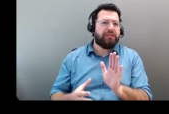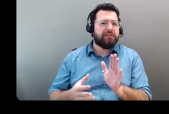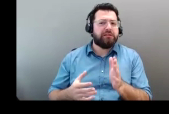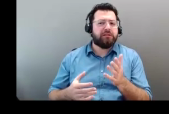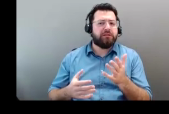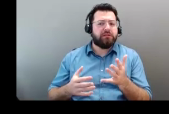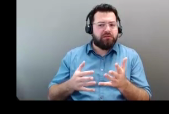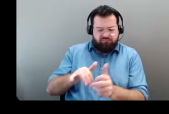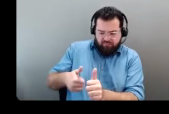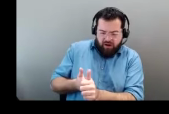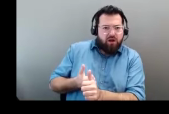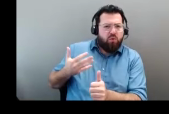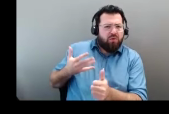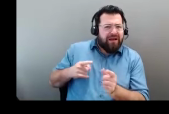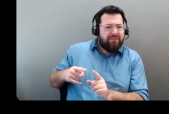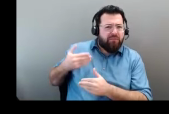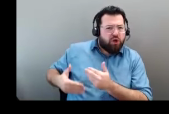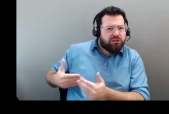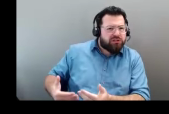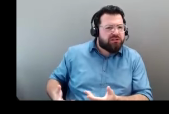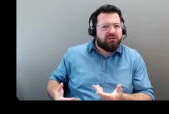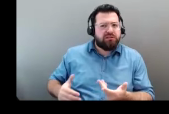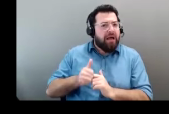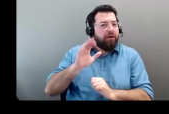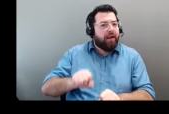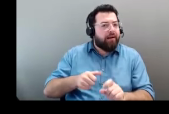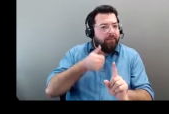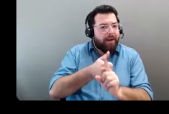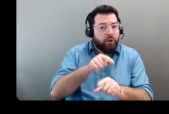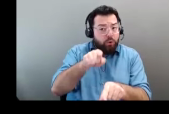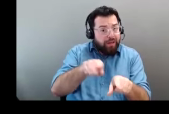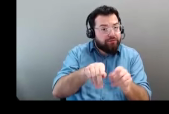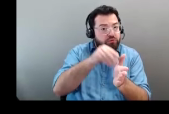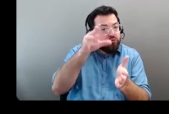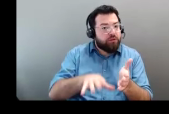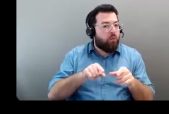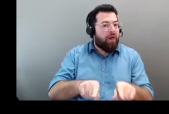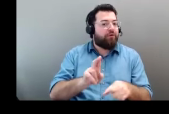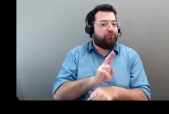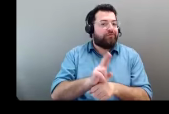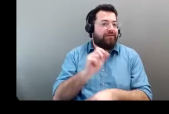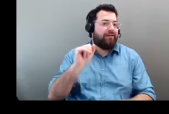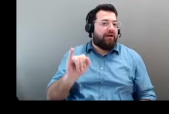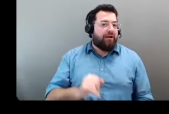process behind it and how it affects you as a student while you're using AI.